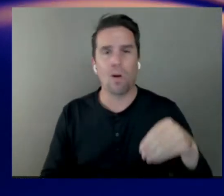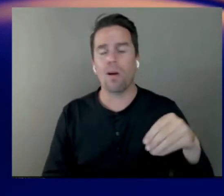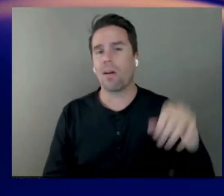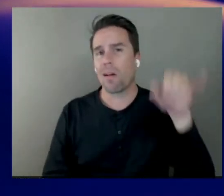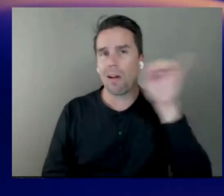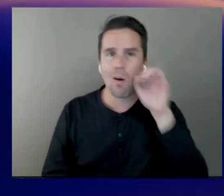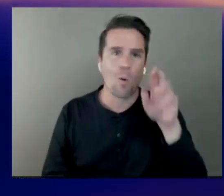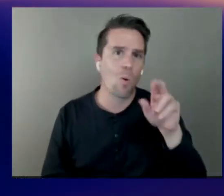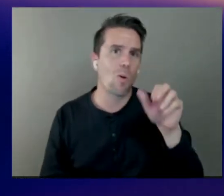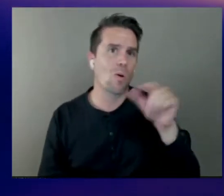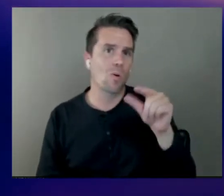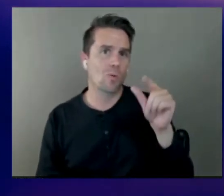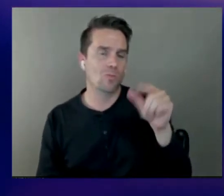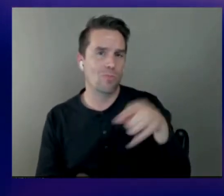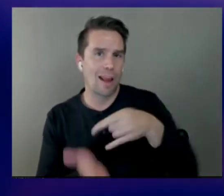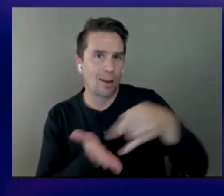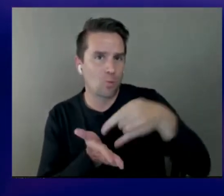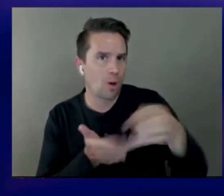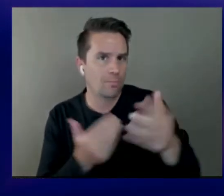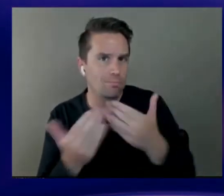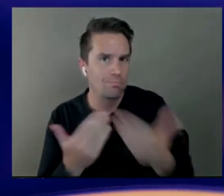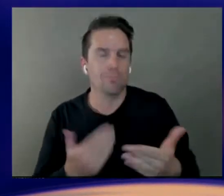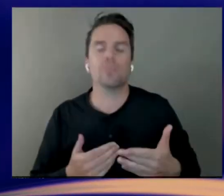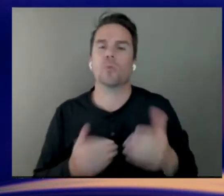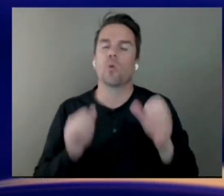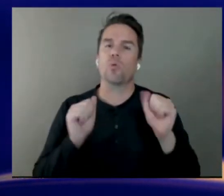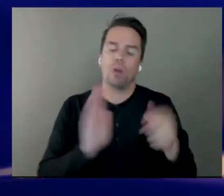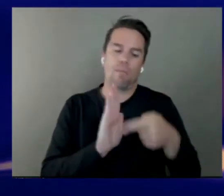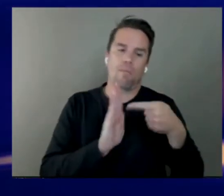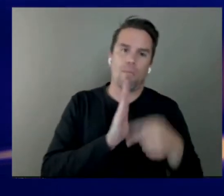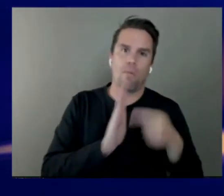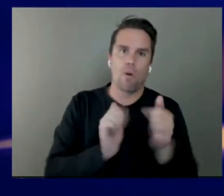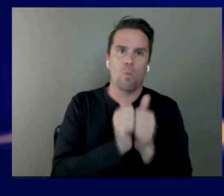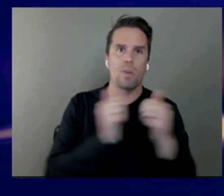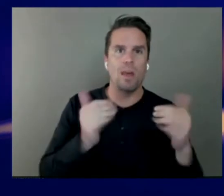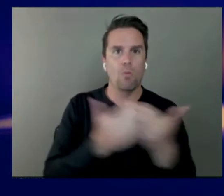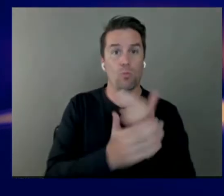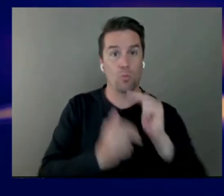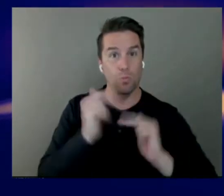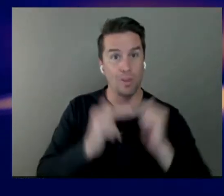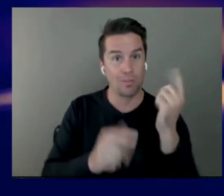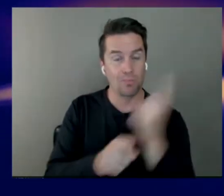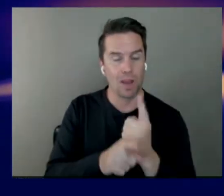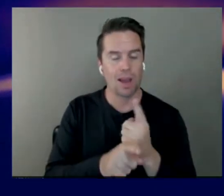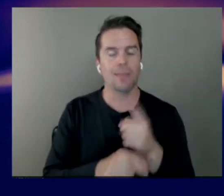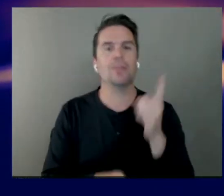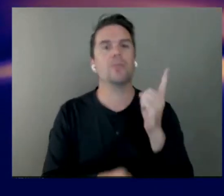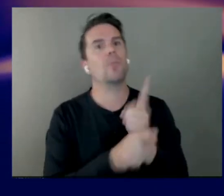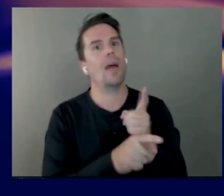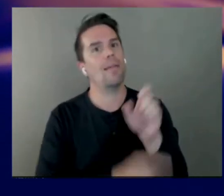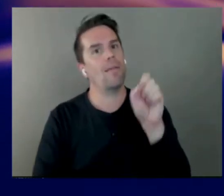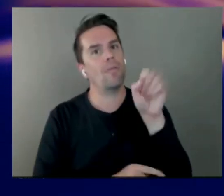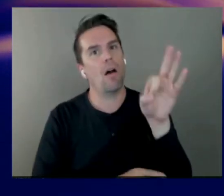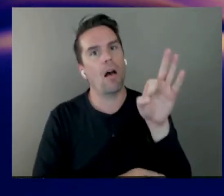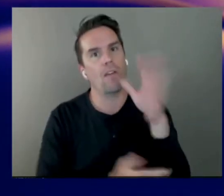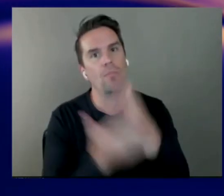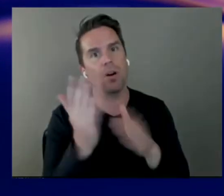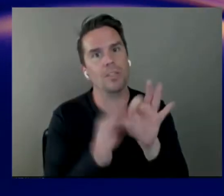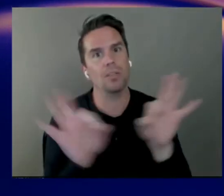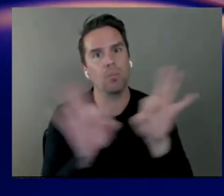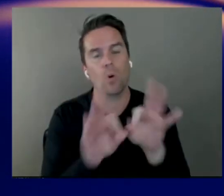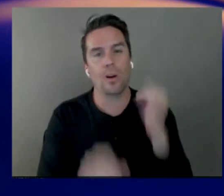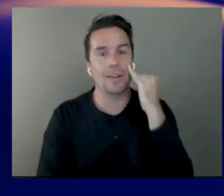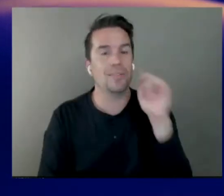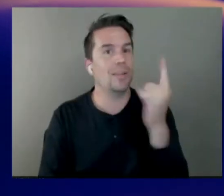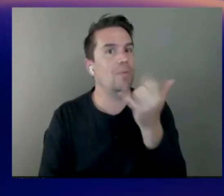off these features without a whole entire new build, right? Absolutely, yeah, and the off part's important. If something goes wrong, you don't have to come in on a